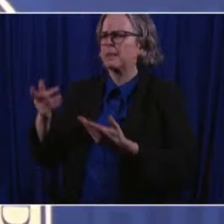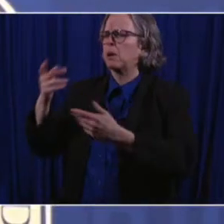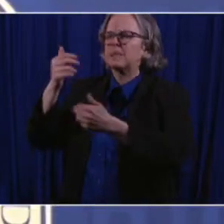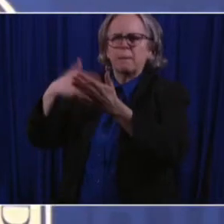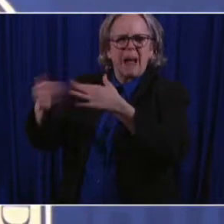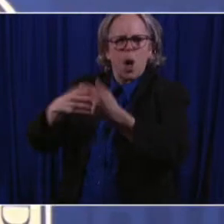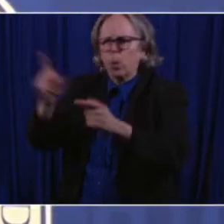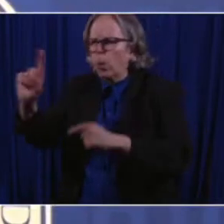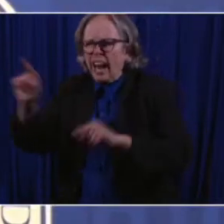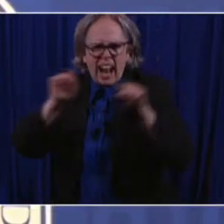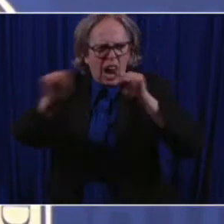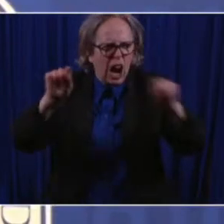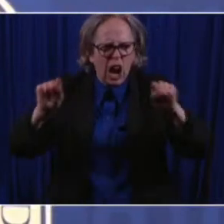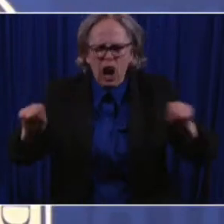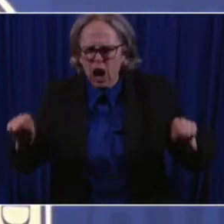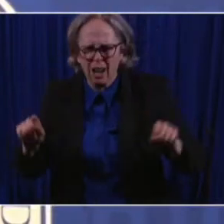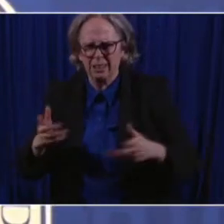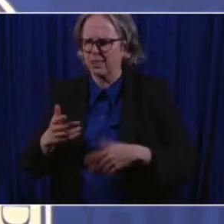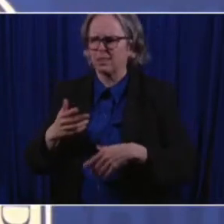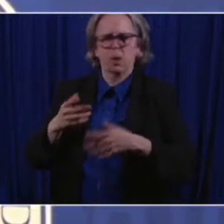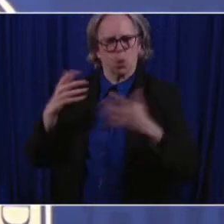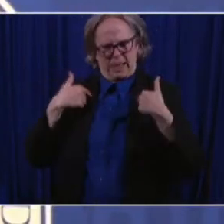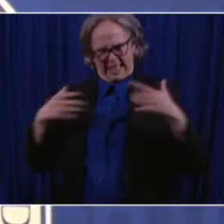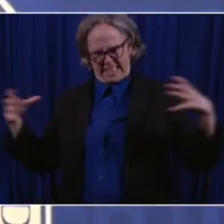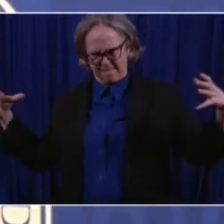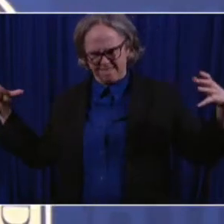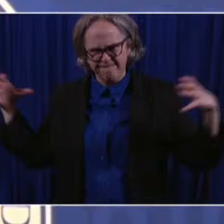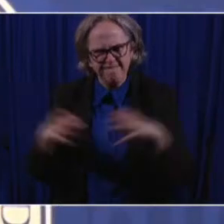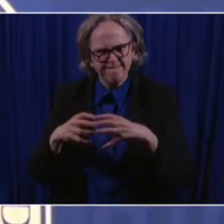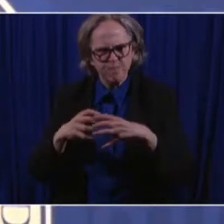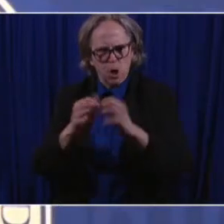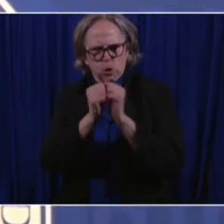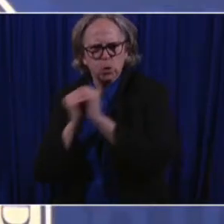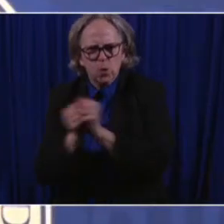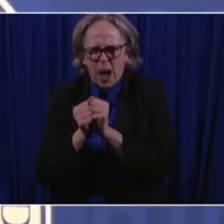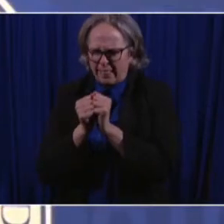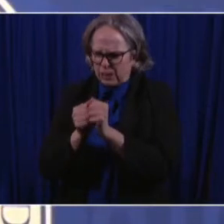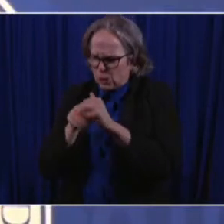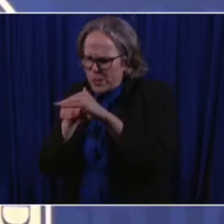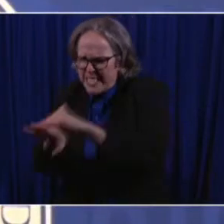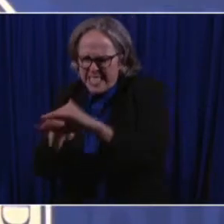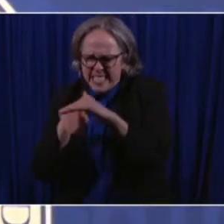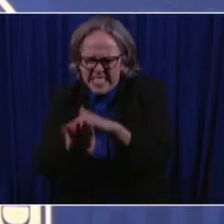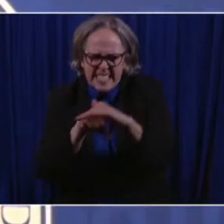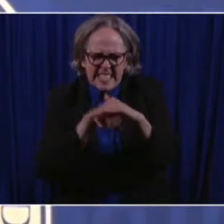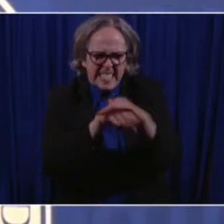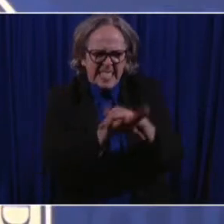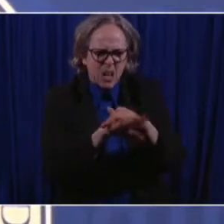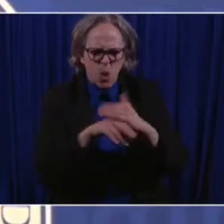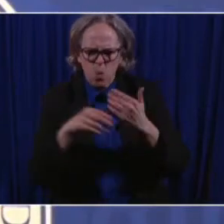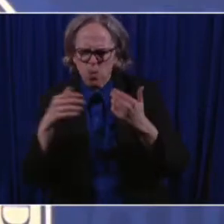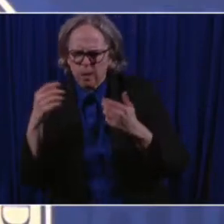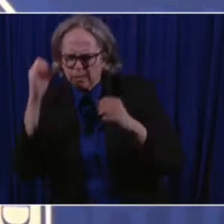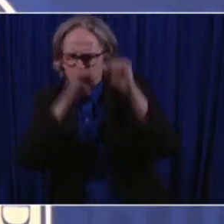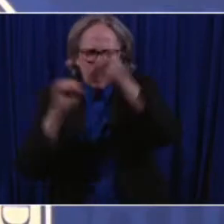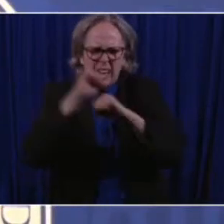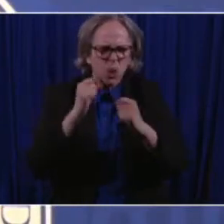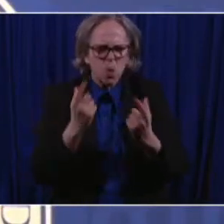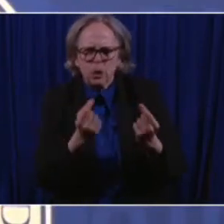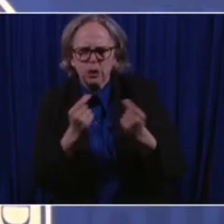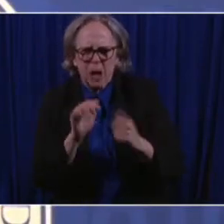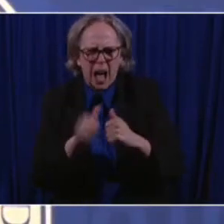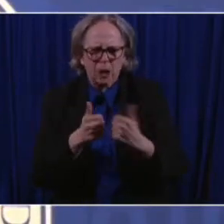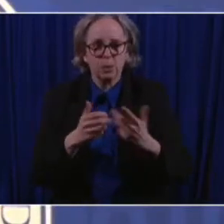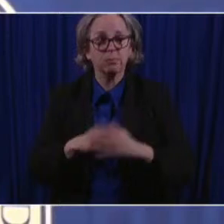on. This community comes together. Our partners came together, and we sat down and said, what do we do? We are giving 20% of our doses every